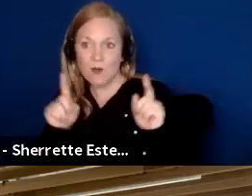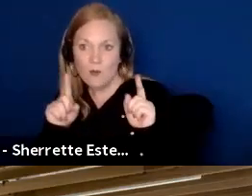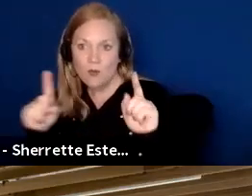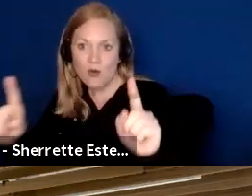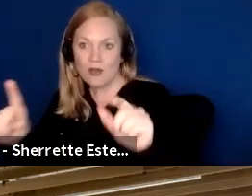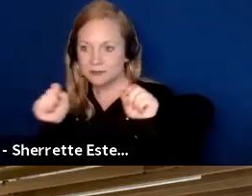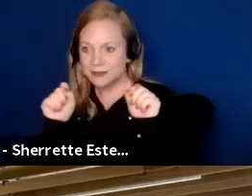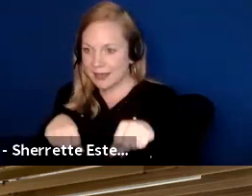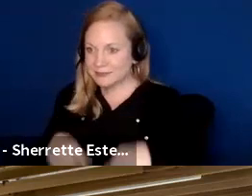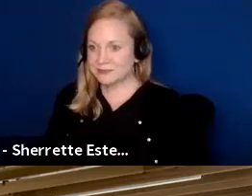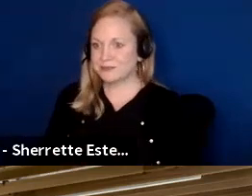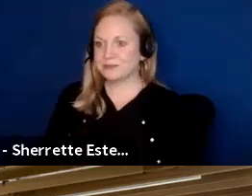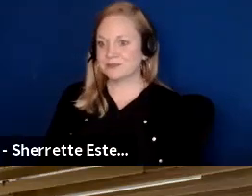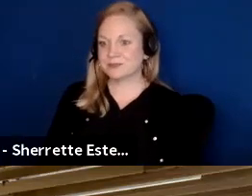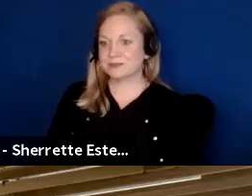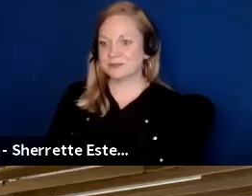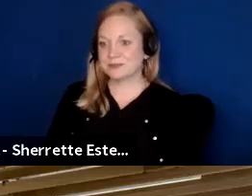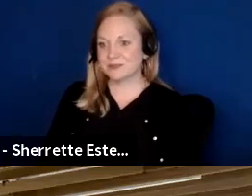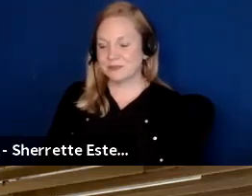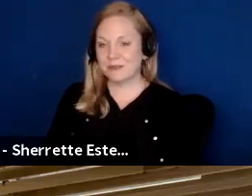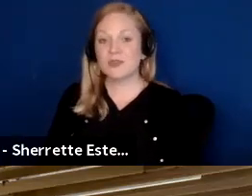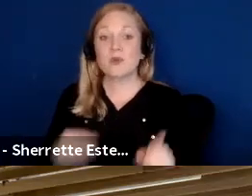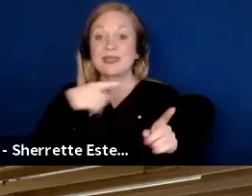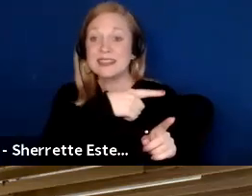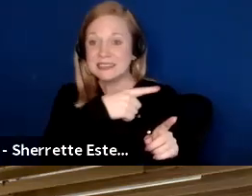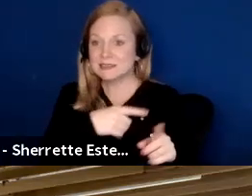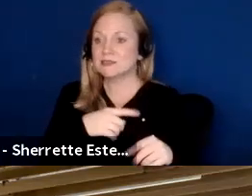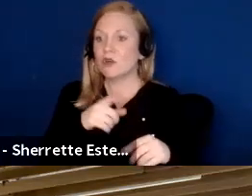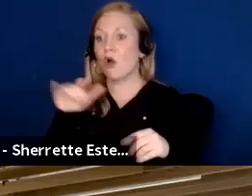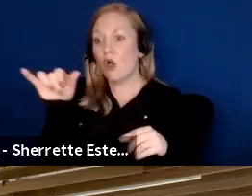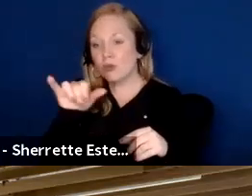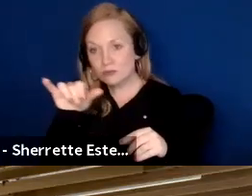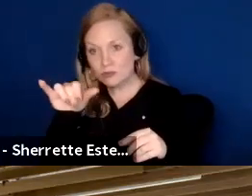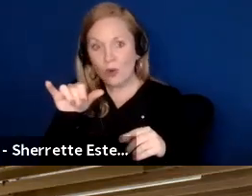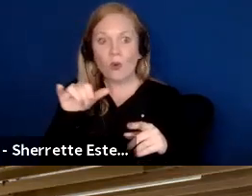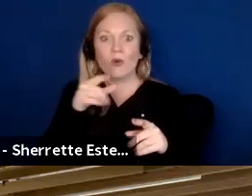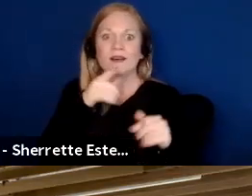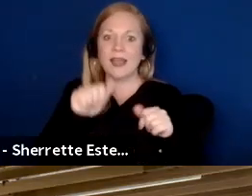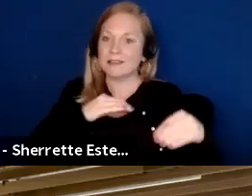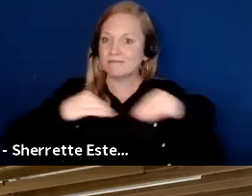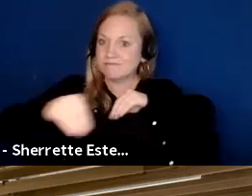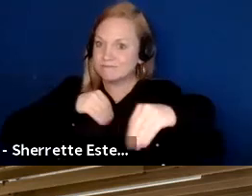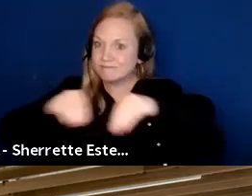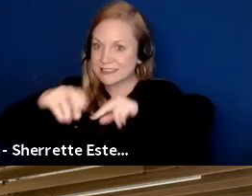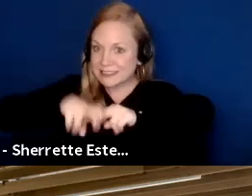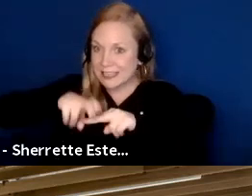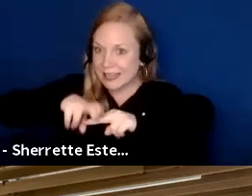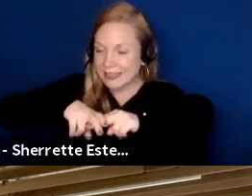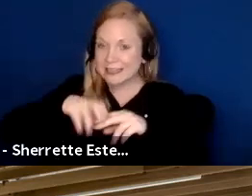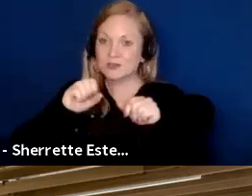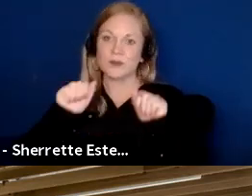time. And this space also has a lot of flexible seating arrangements to allow for